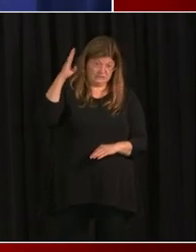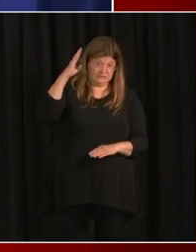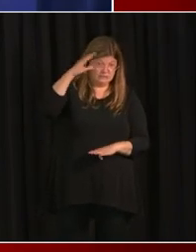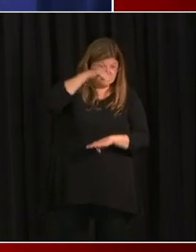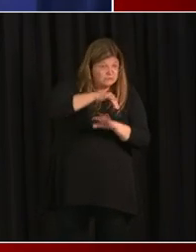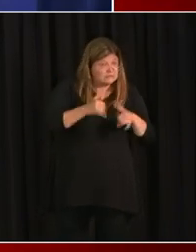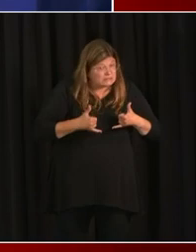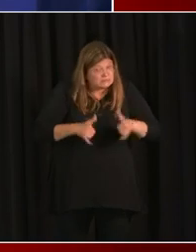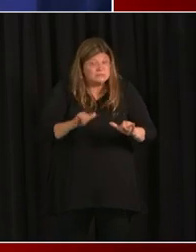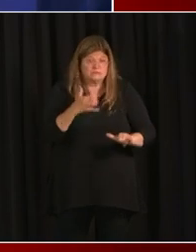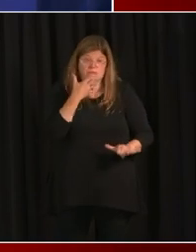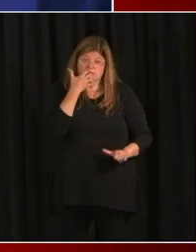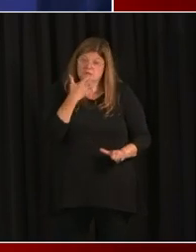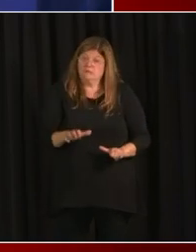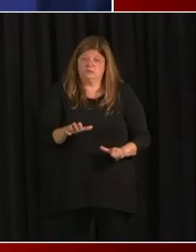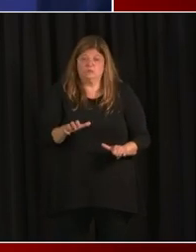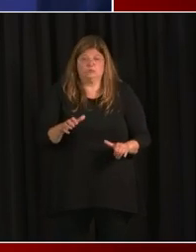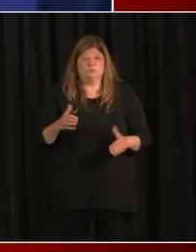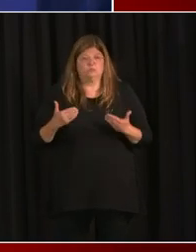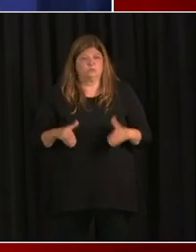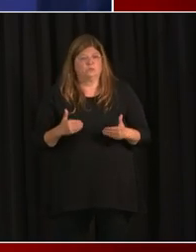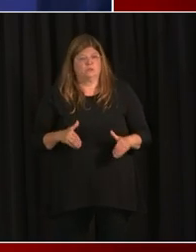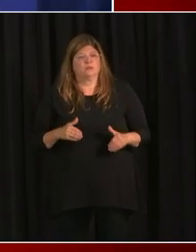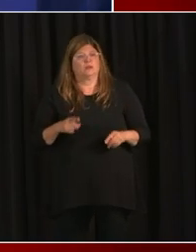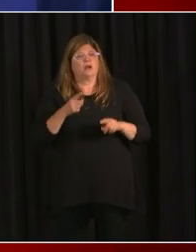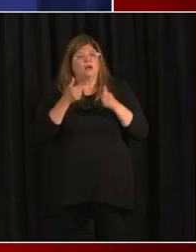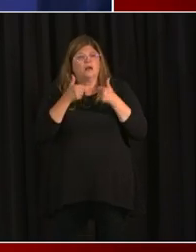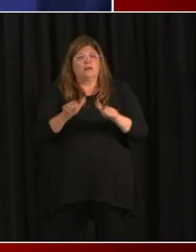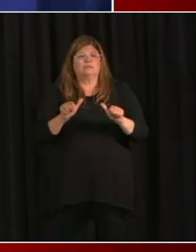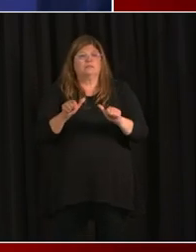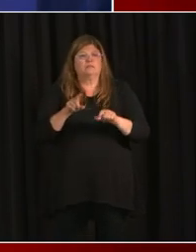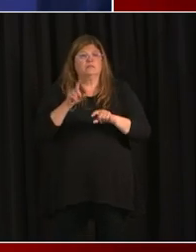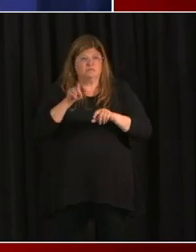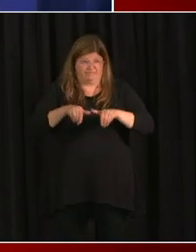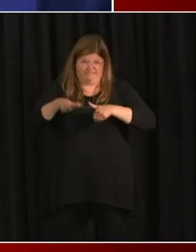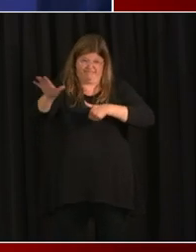you anticipating that any of those participating will have to be sent home